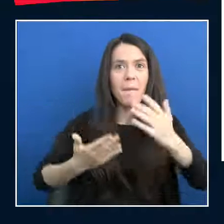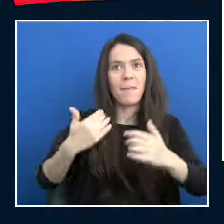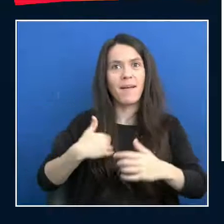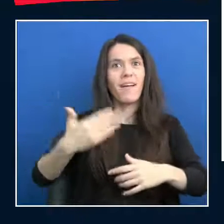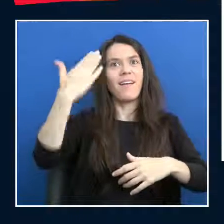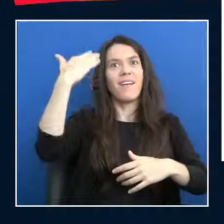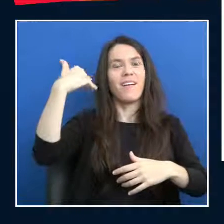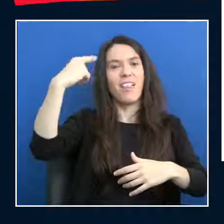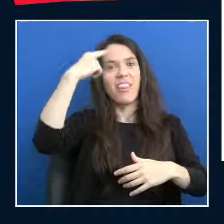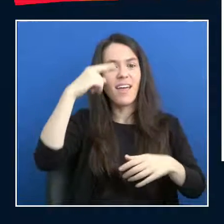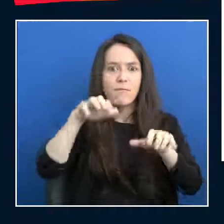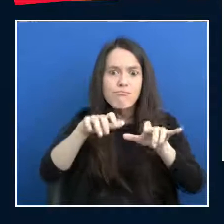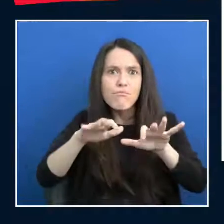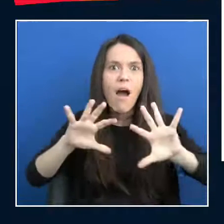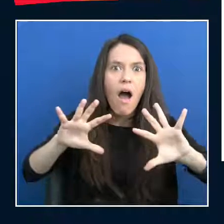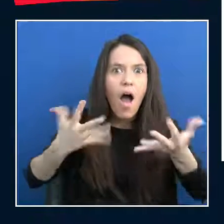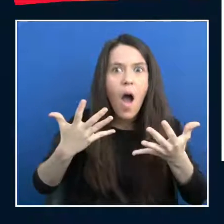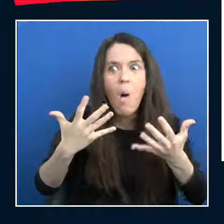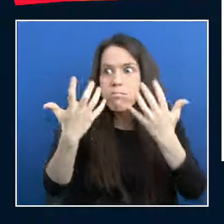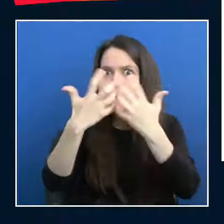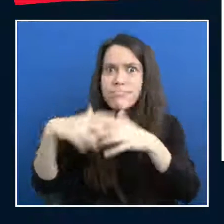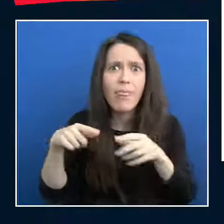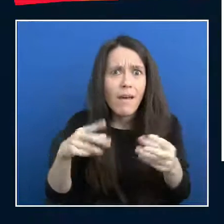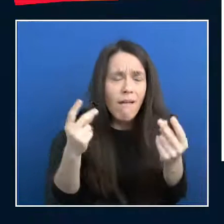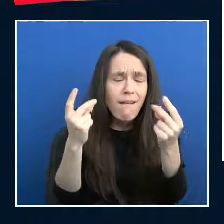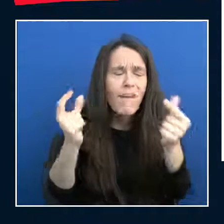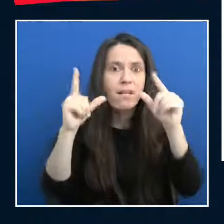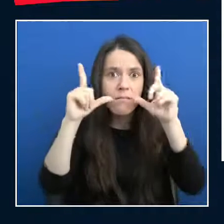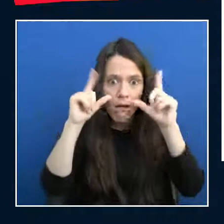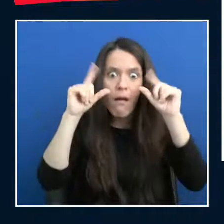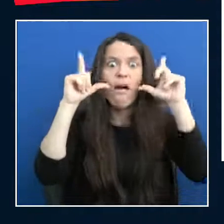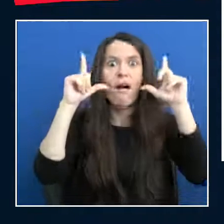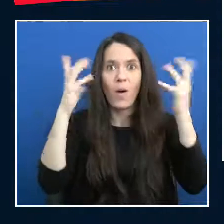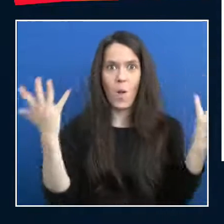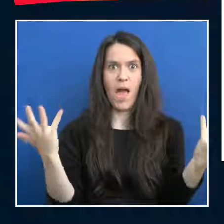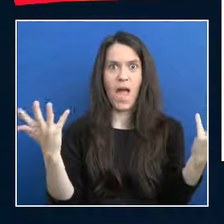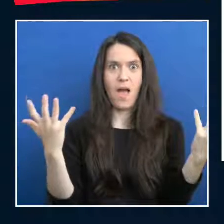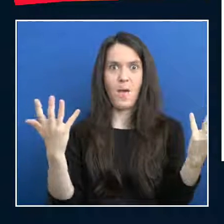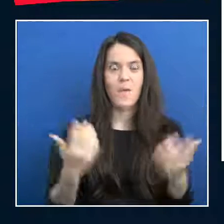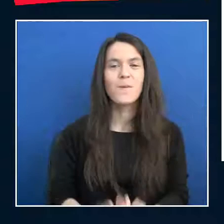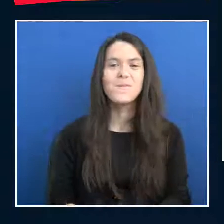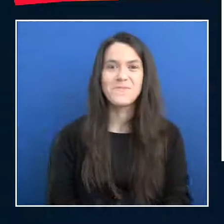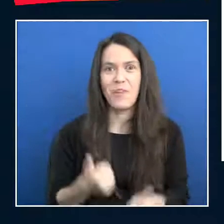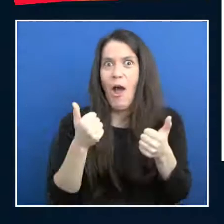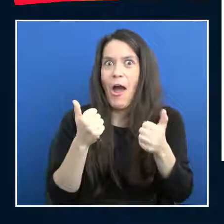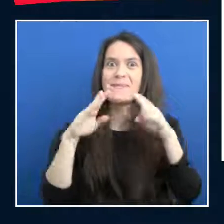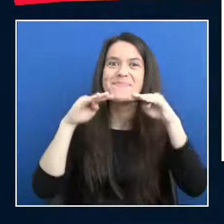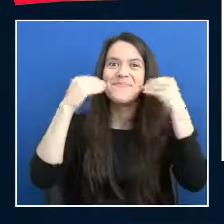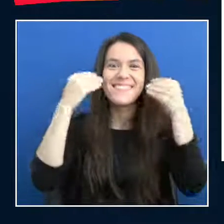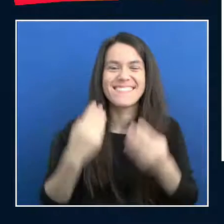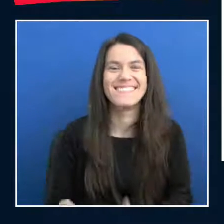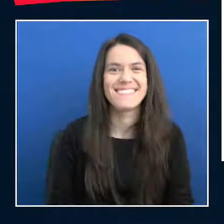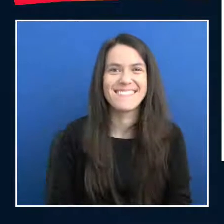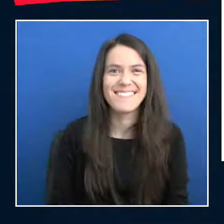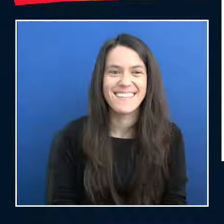on my local machine, or yeah. So I'm very, very happy about this. For the